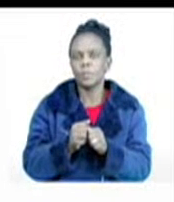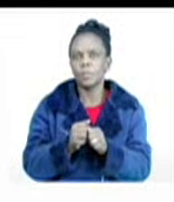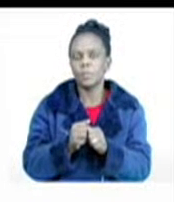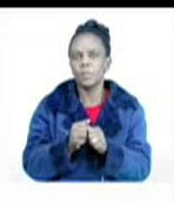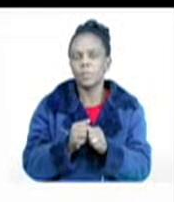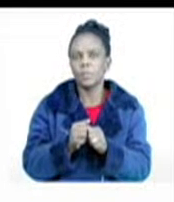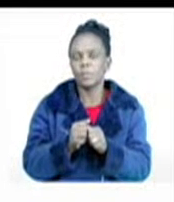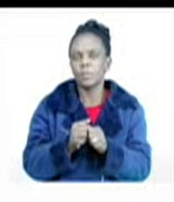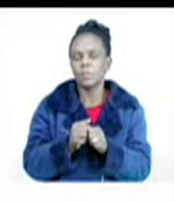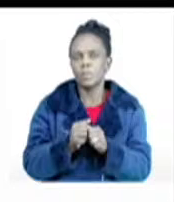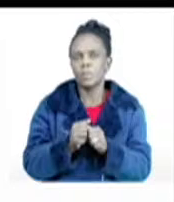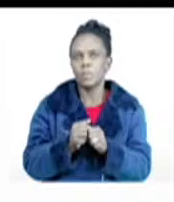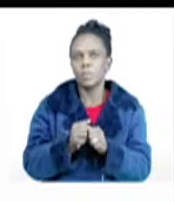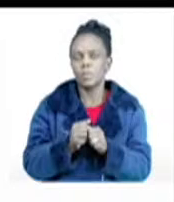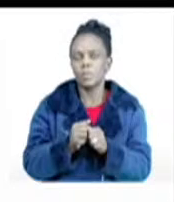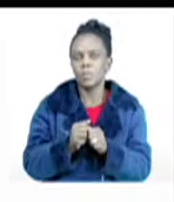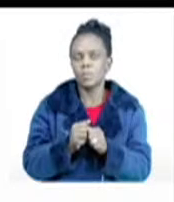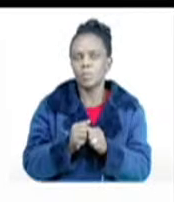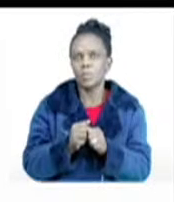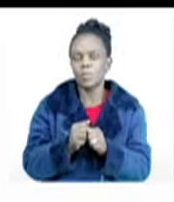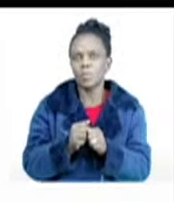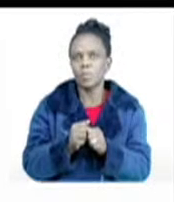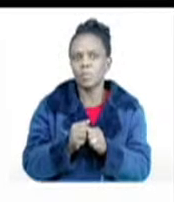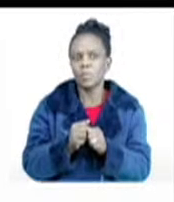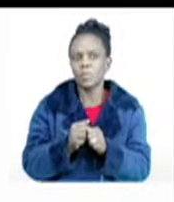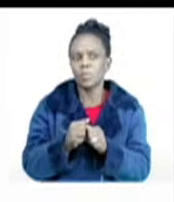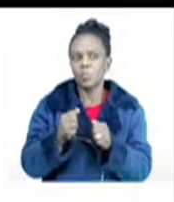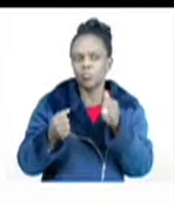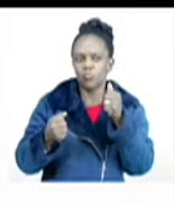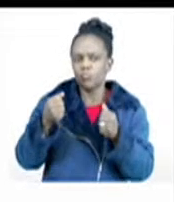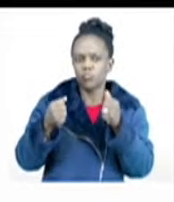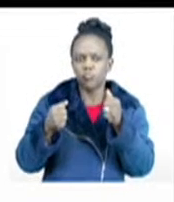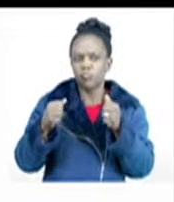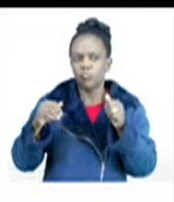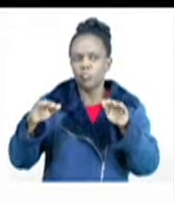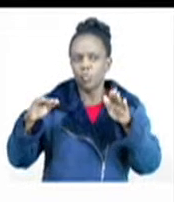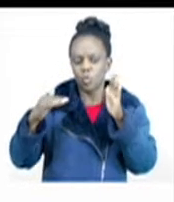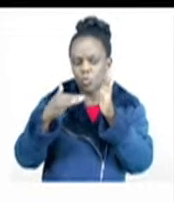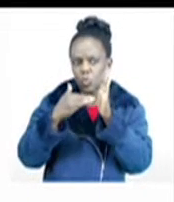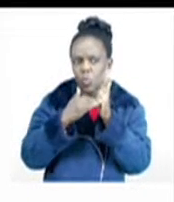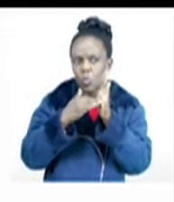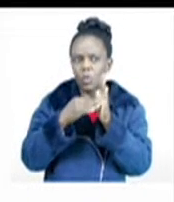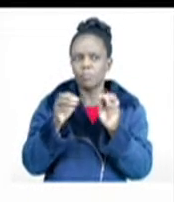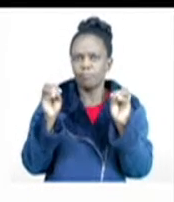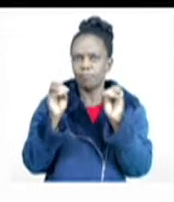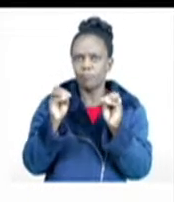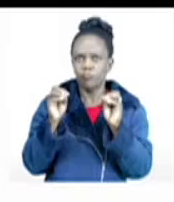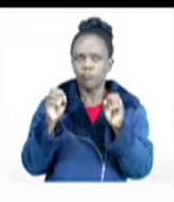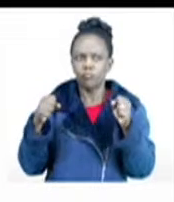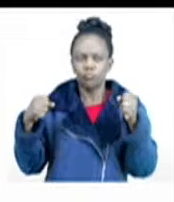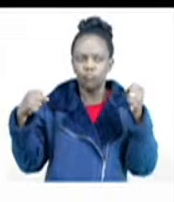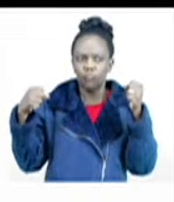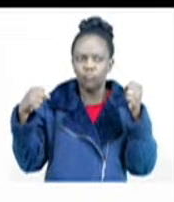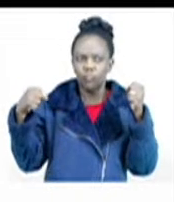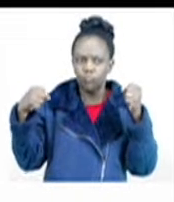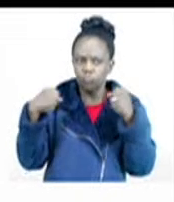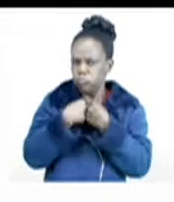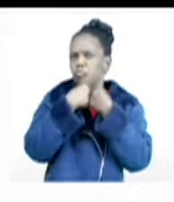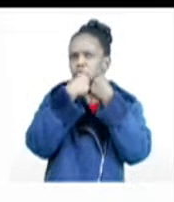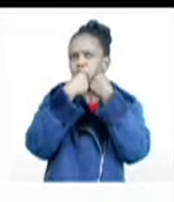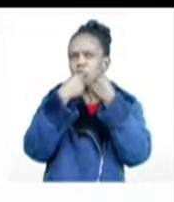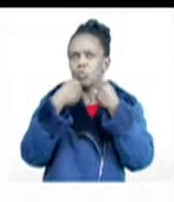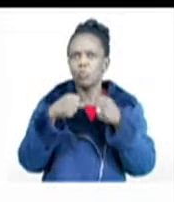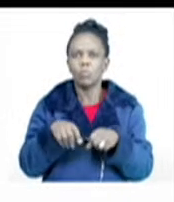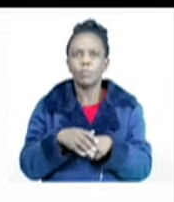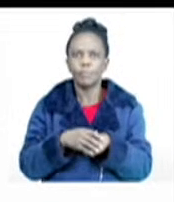the person does not stop, then there can be an accident. So it is very, very important to obey